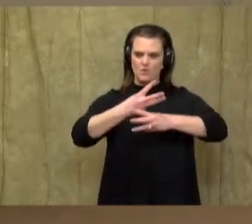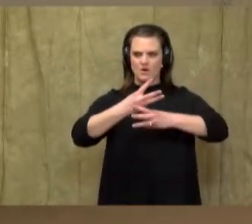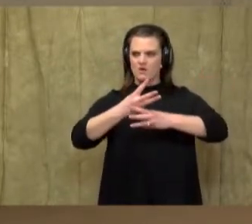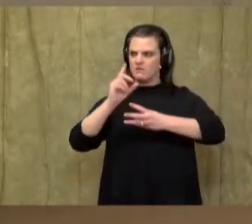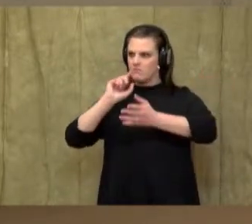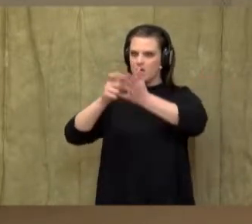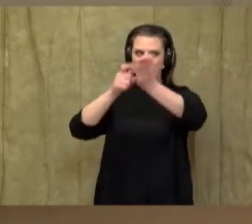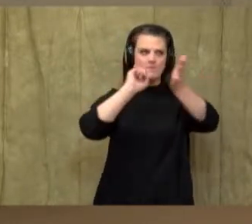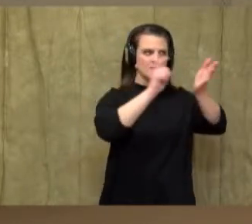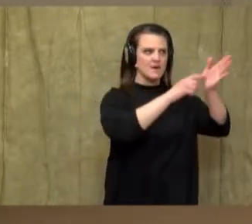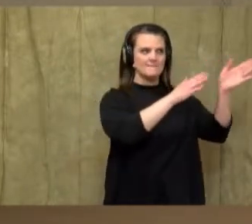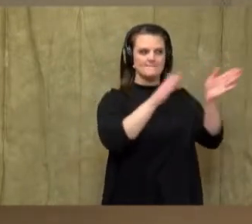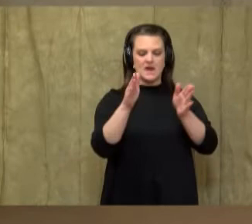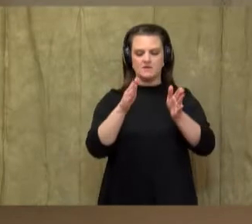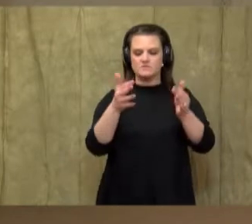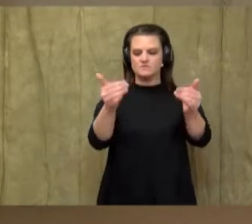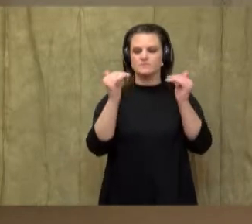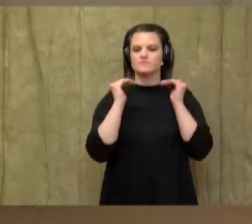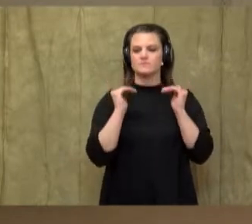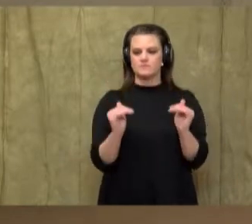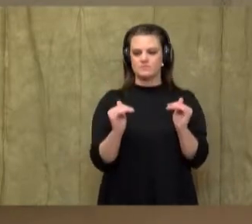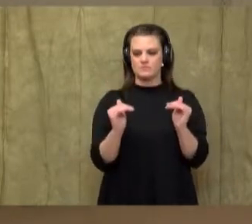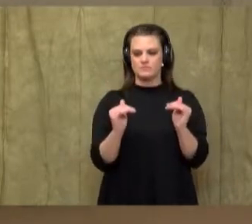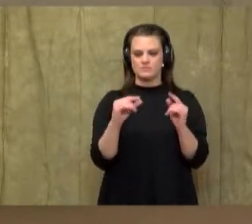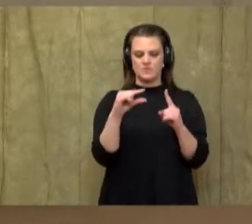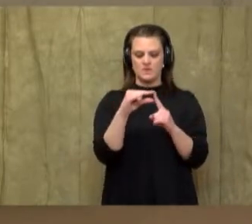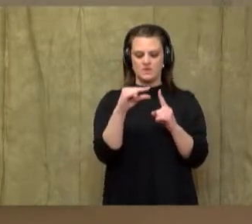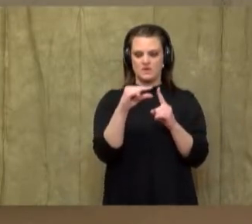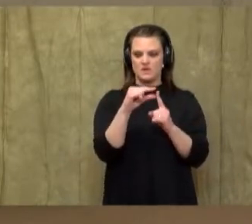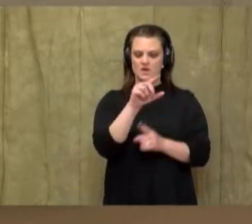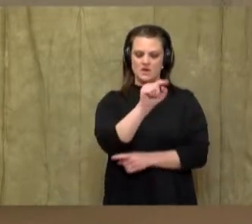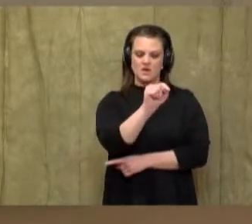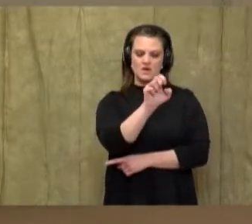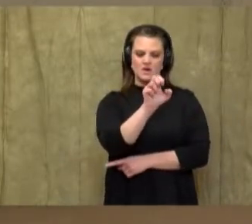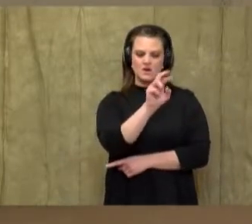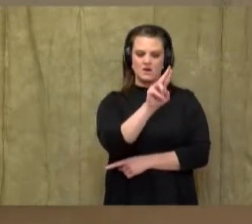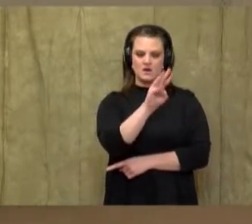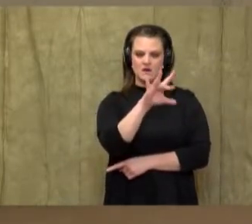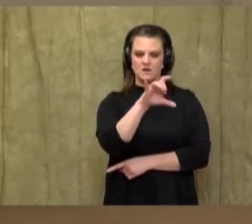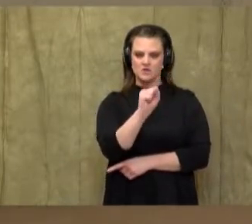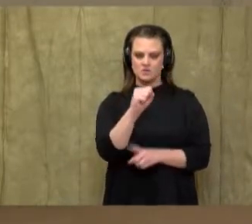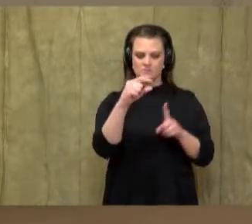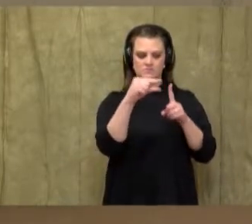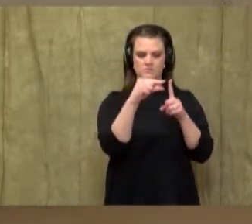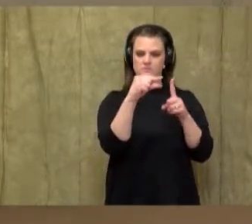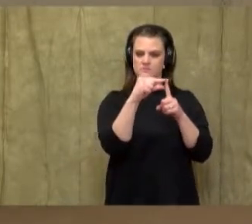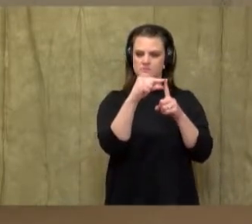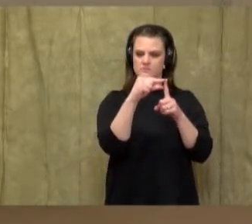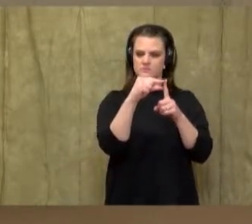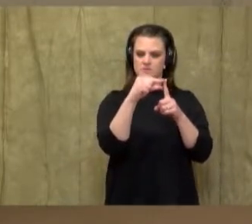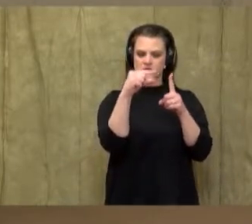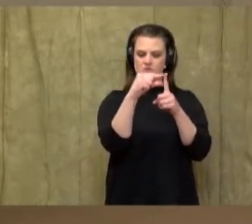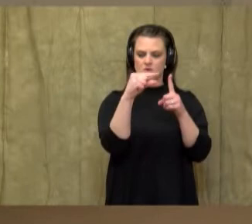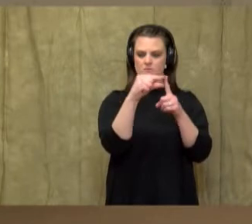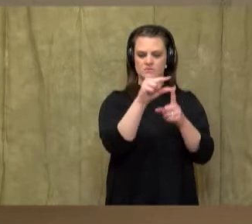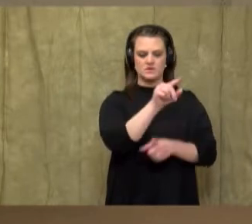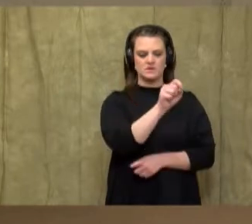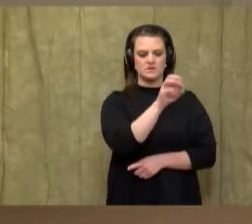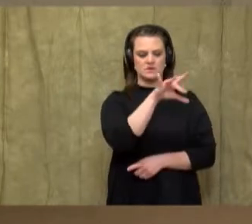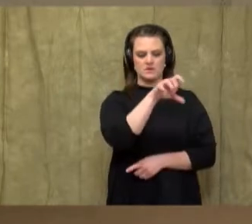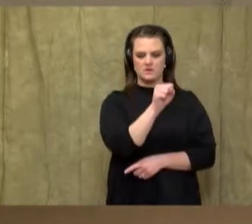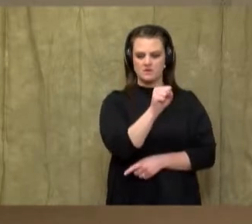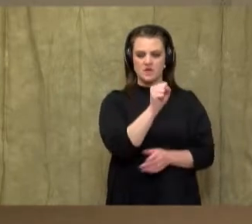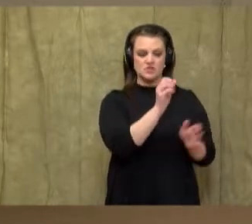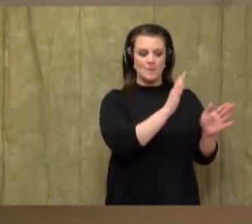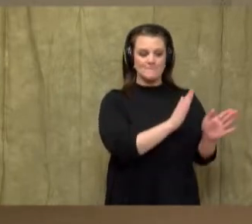us. Terms. Terms are the numbers in a pattern. So if I use